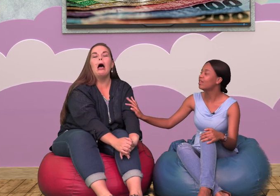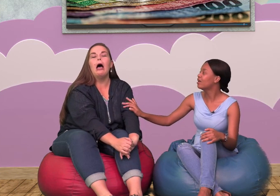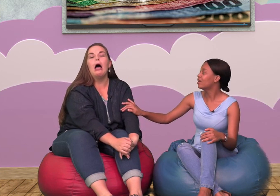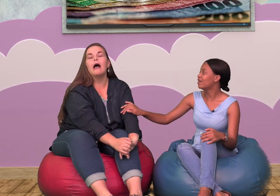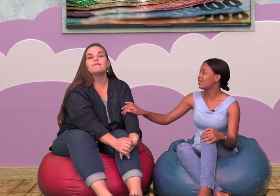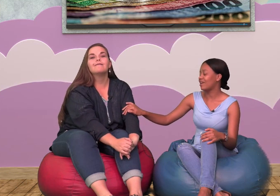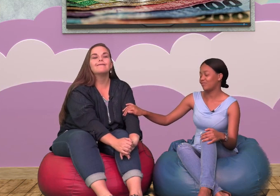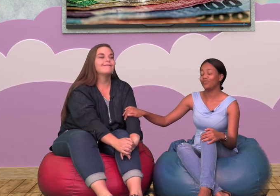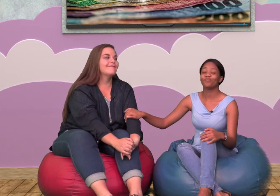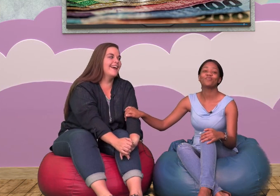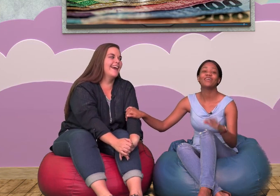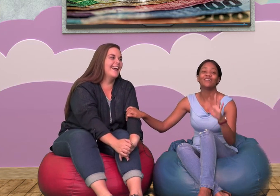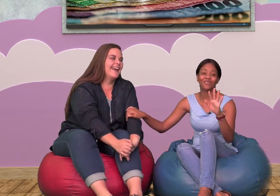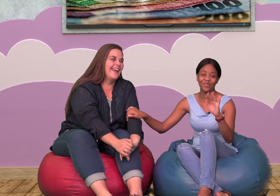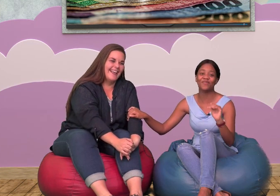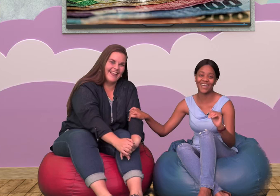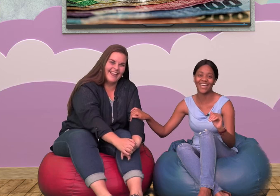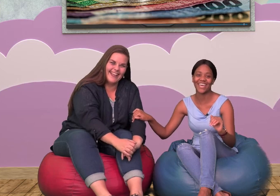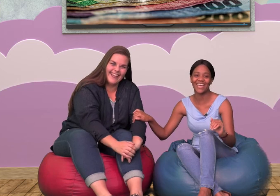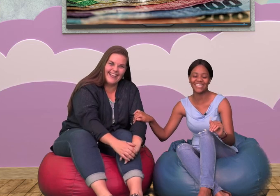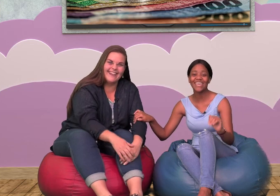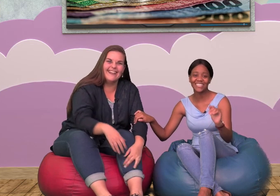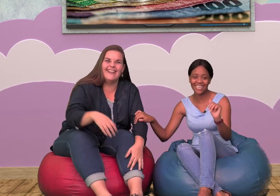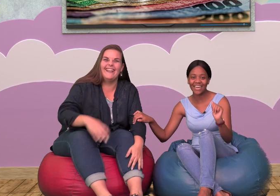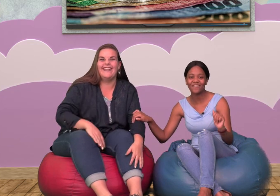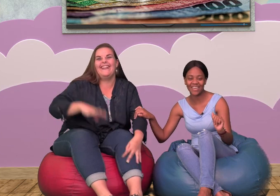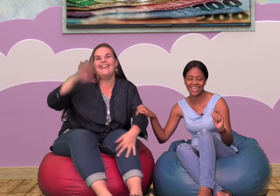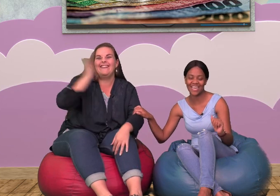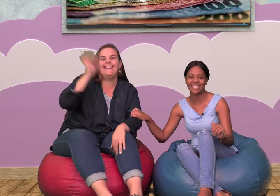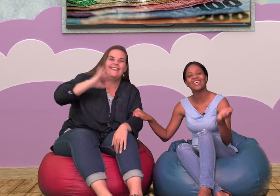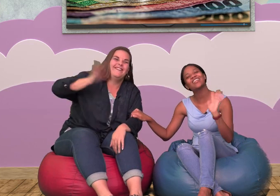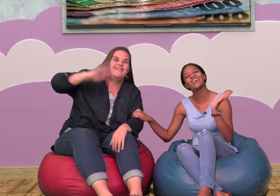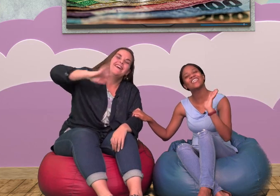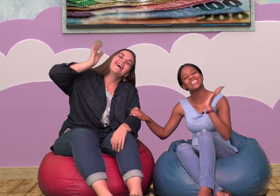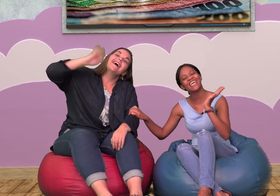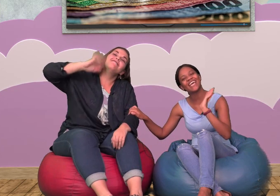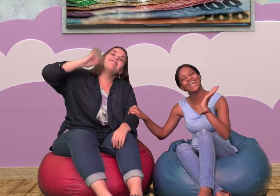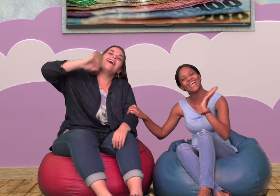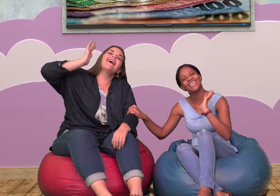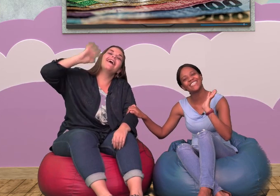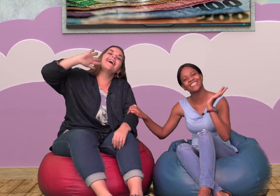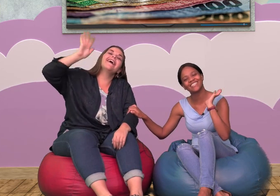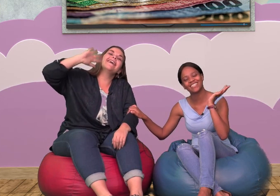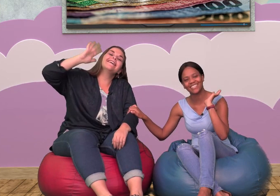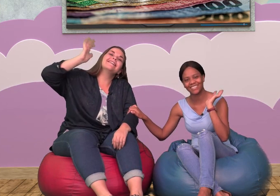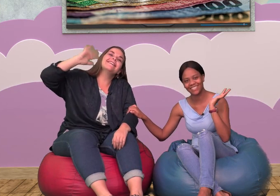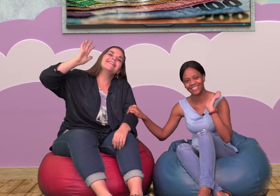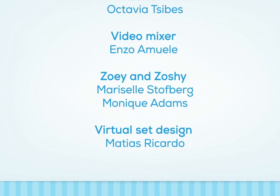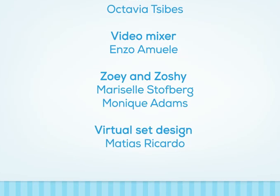Marisel. Ja. Maatjies, sien julle weer eens. Totsiens. Bye.